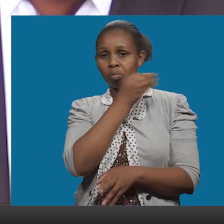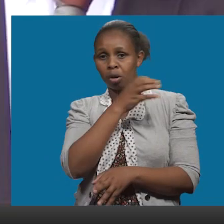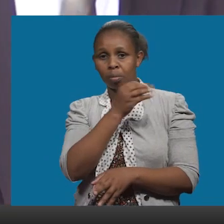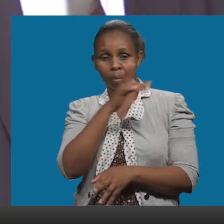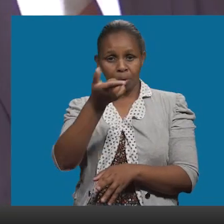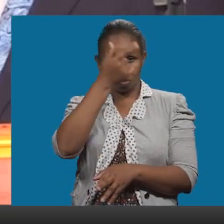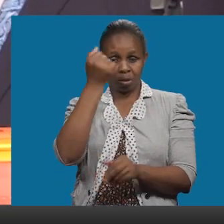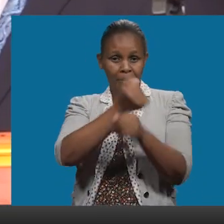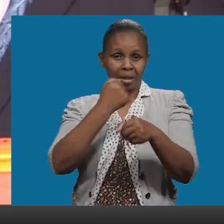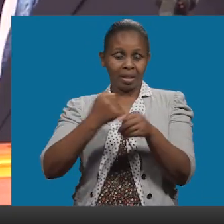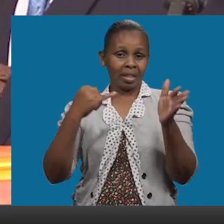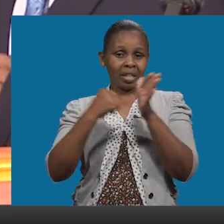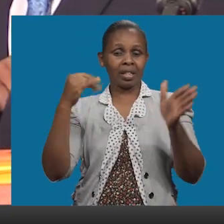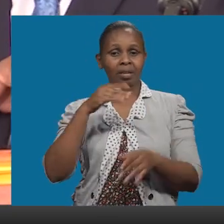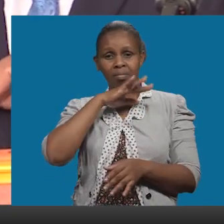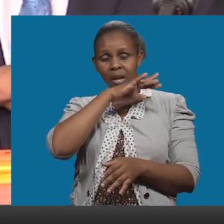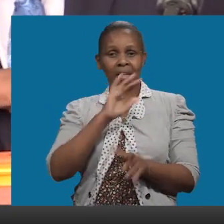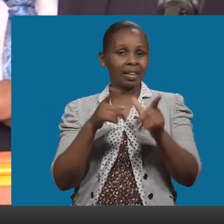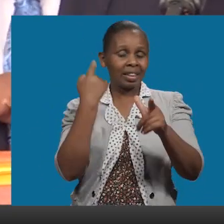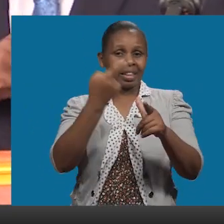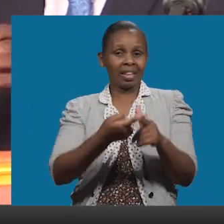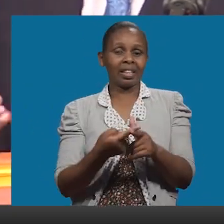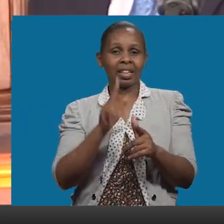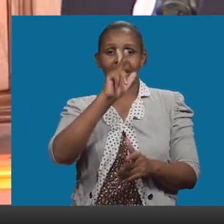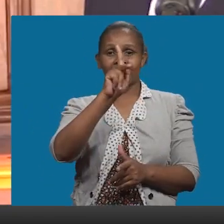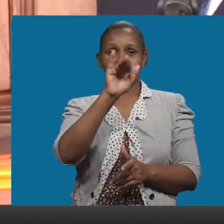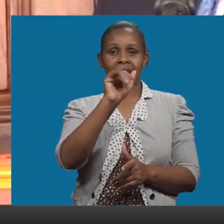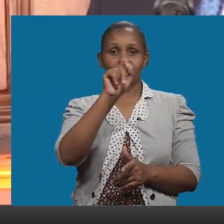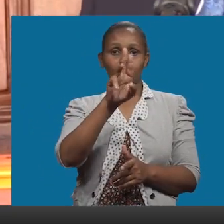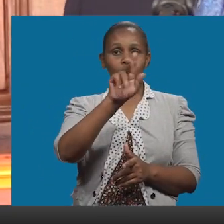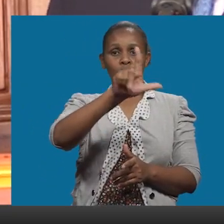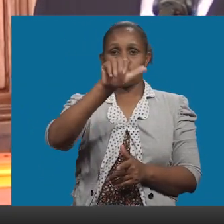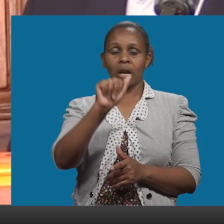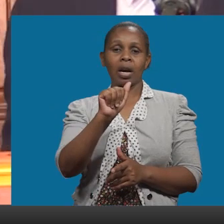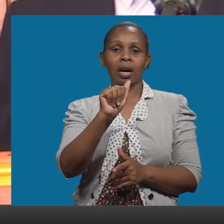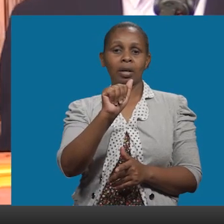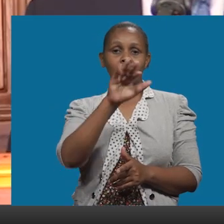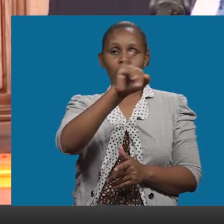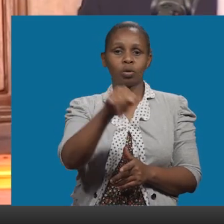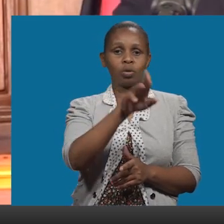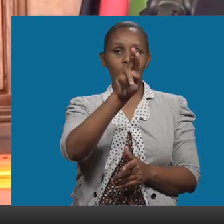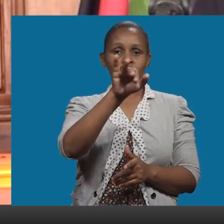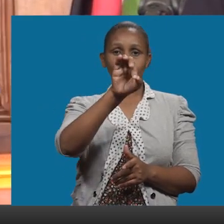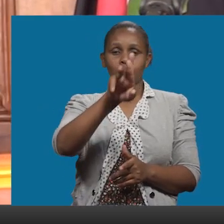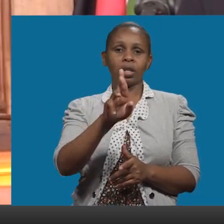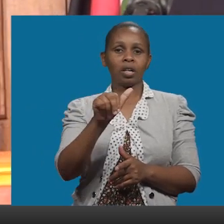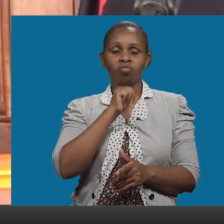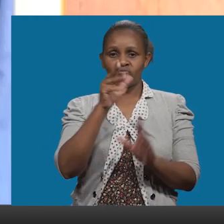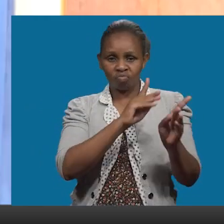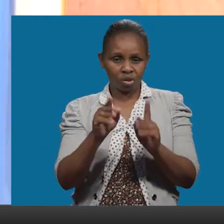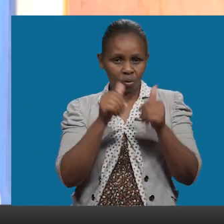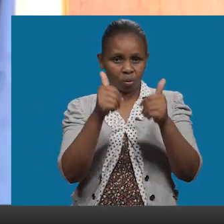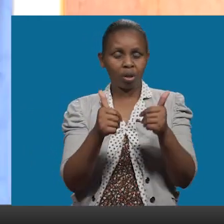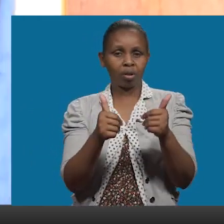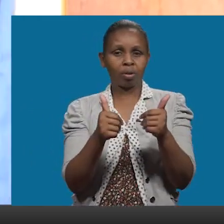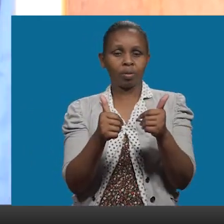zikilaumiwa kwa uchafuzi huo. Hata hivyo, gavana wa Makueni Mutula Kilonzo Junior amekashifu utendakazi wa NEMA.